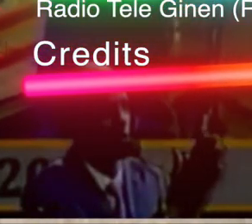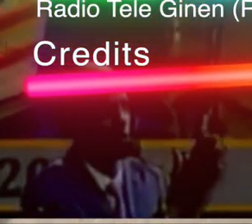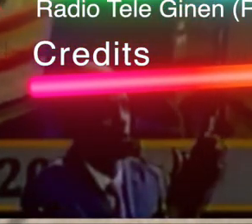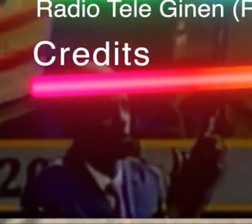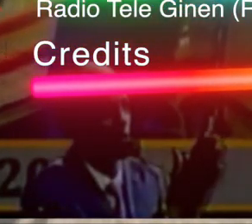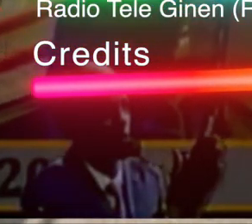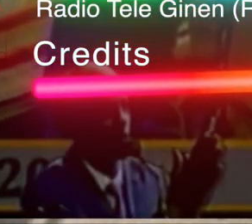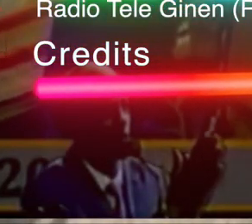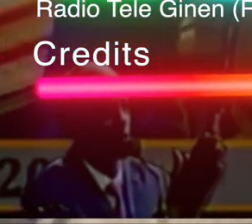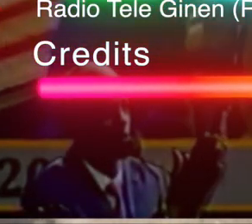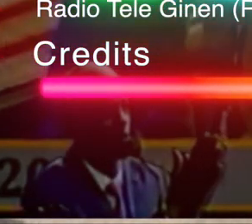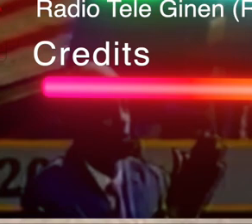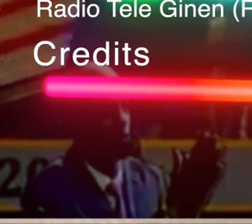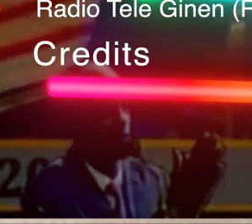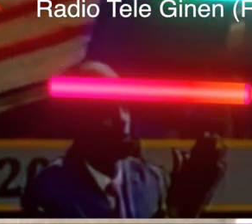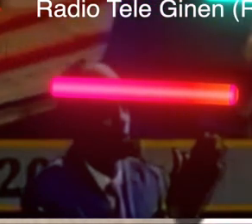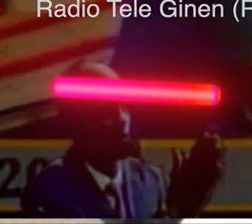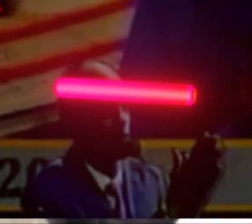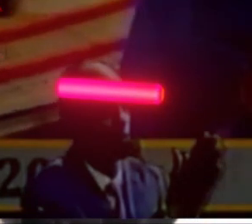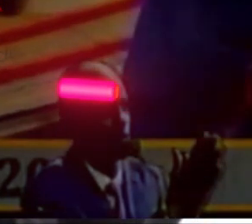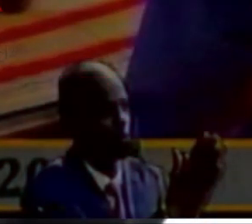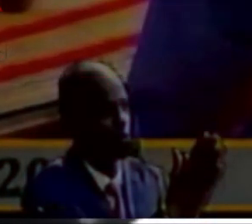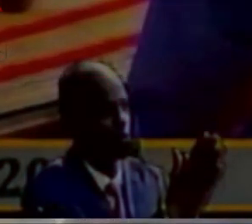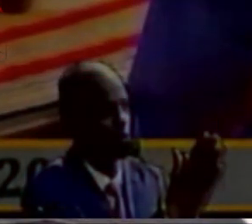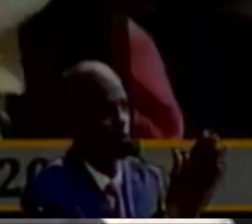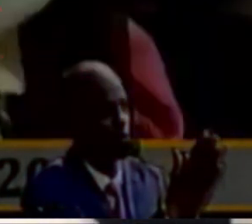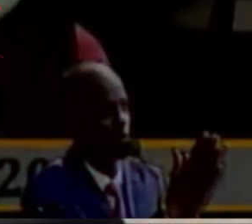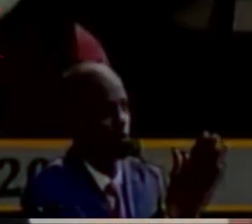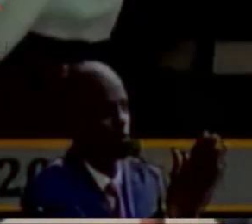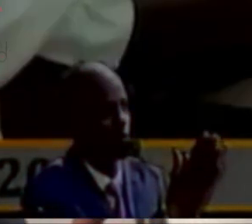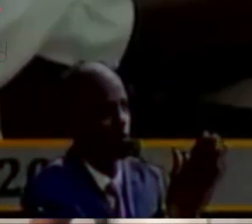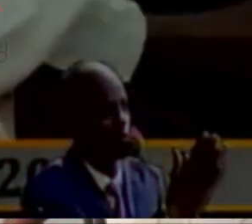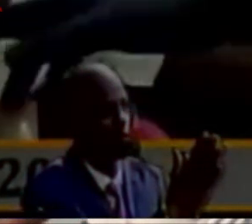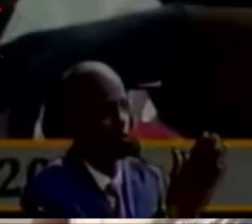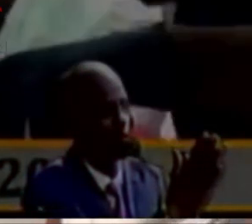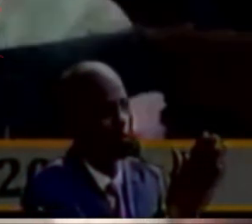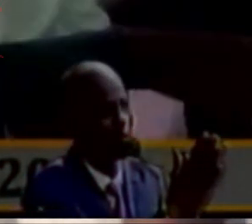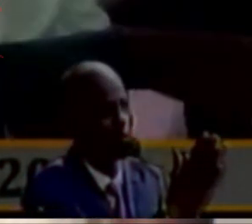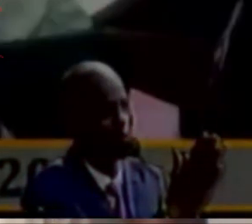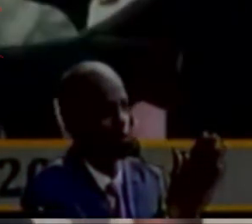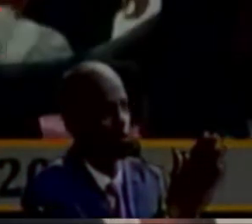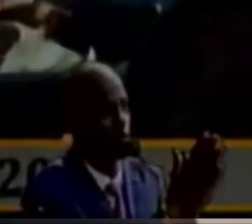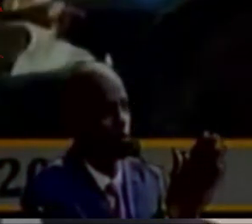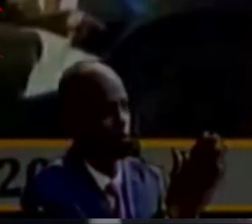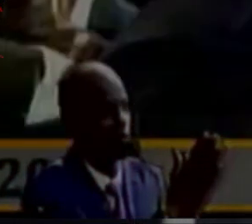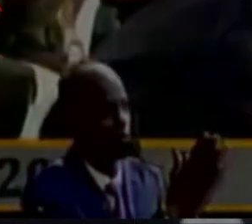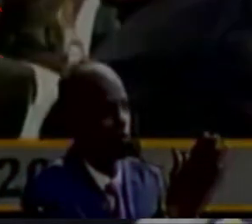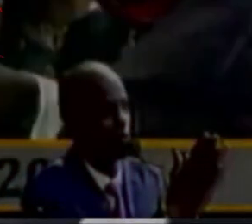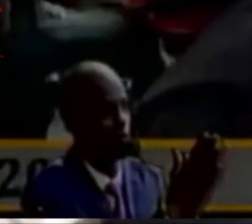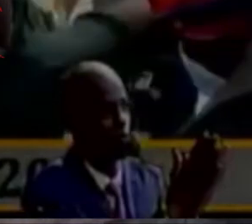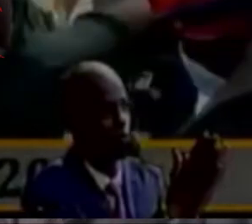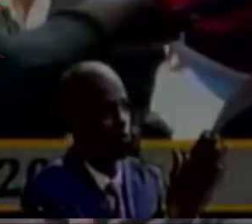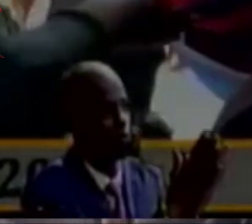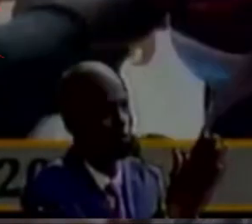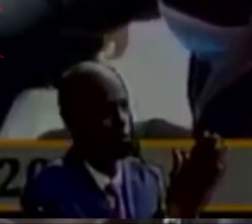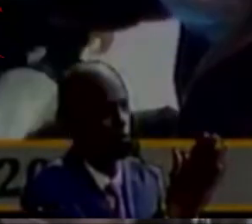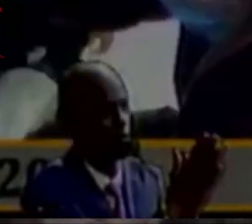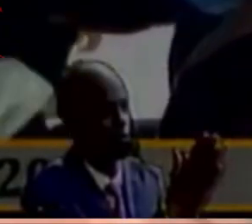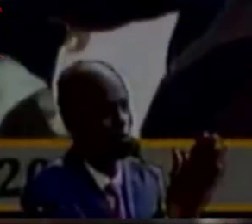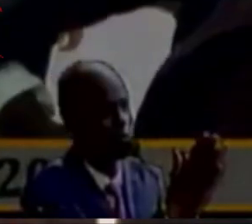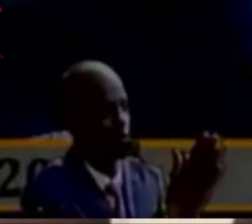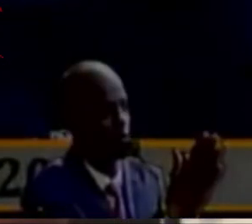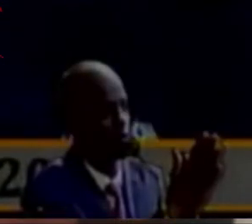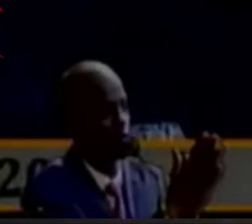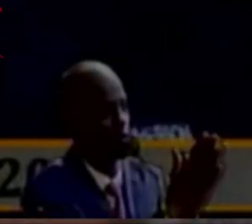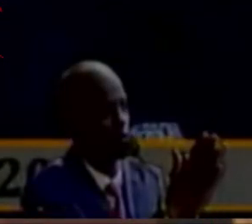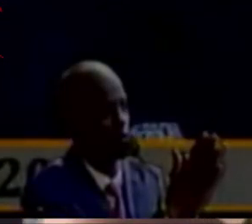Minister Ariel Henry and the director of the Haitian Civil Protection Directorate, Dr. Jerry